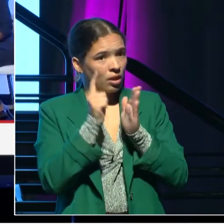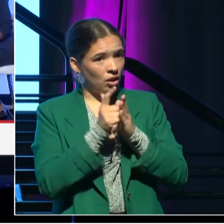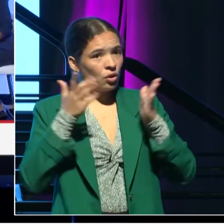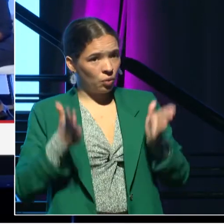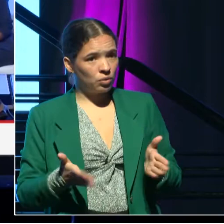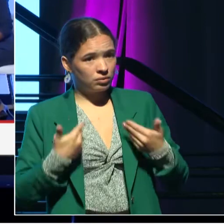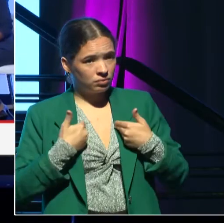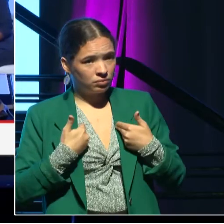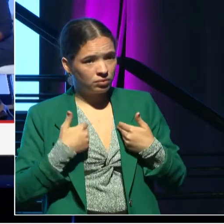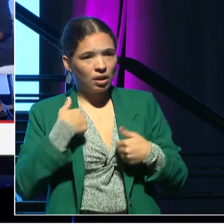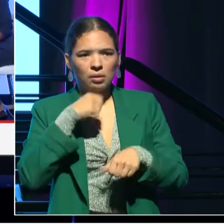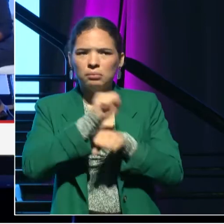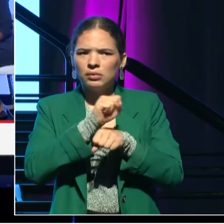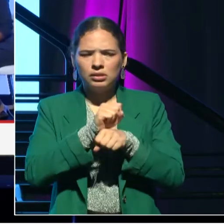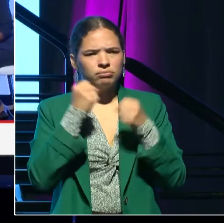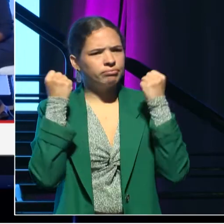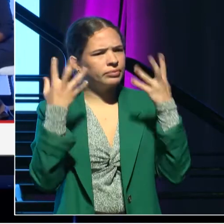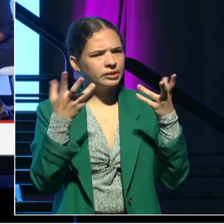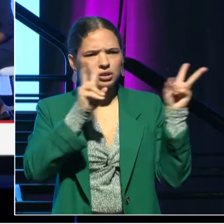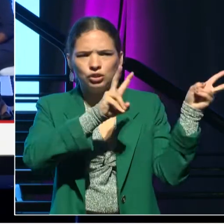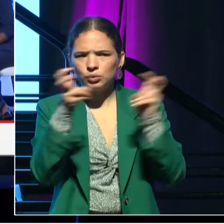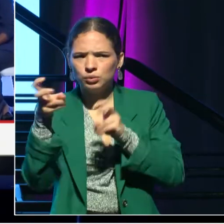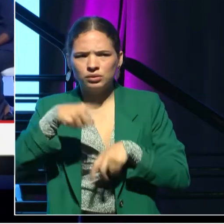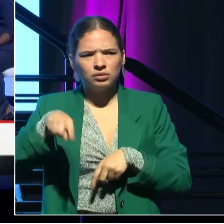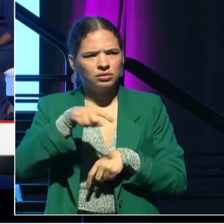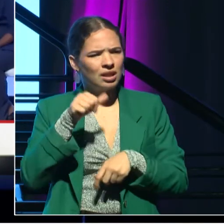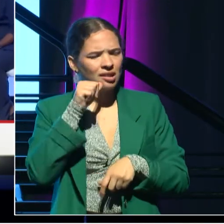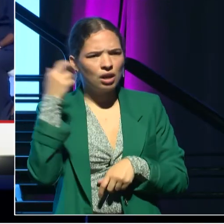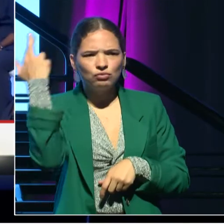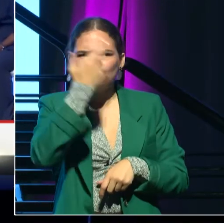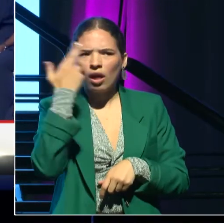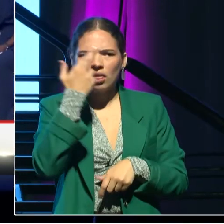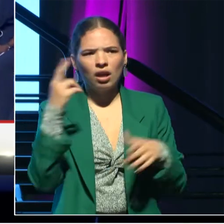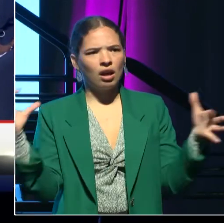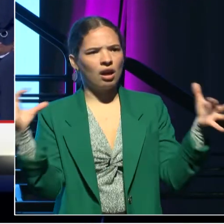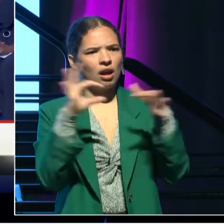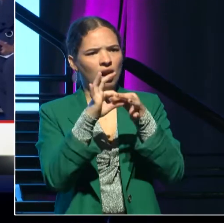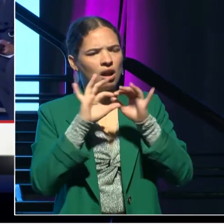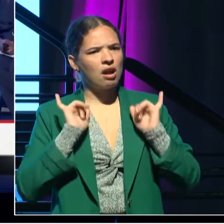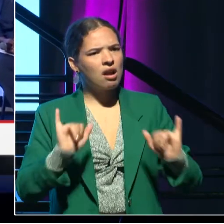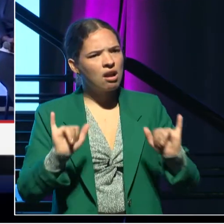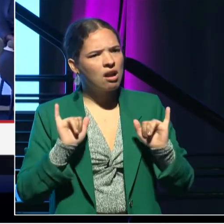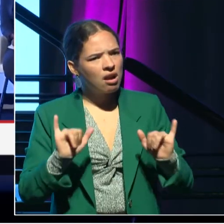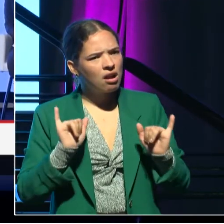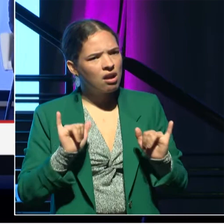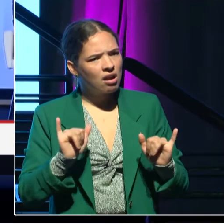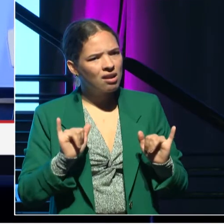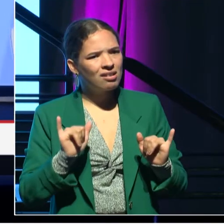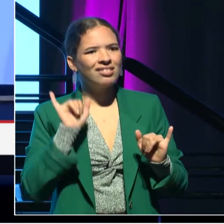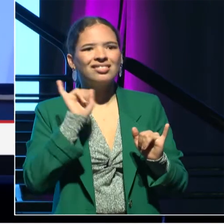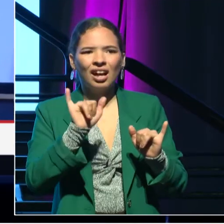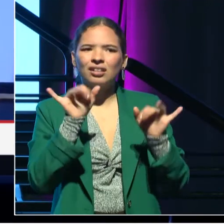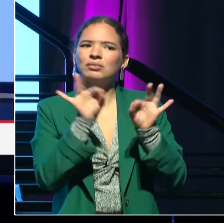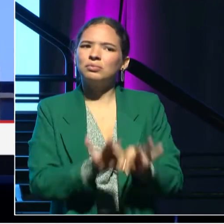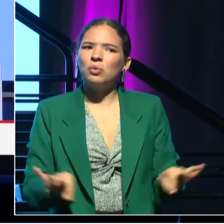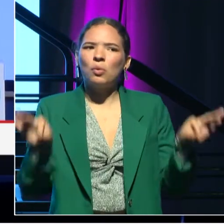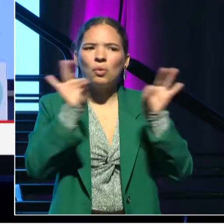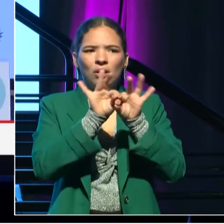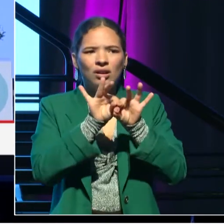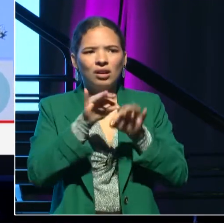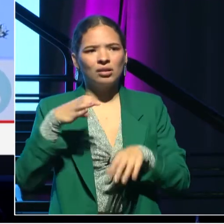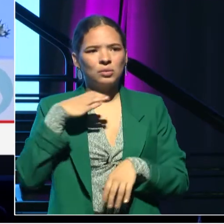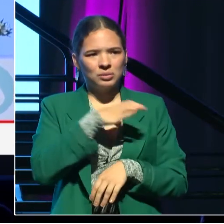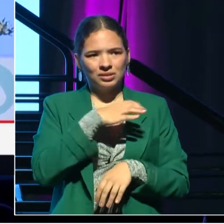issues over the course of my career. I did not realize that connection myself. So it is so important what Congresswoman Brown just pointed out. We have